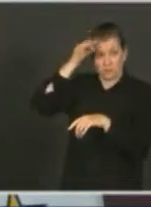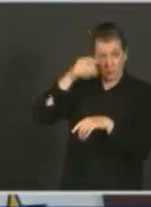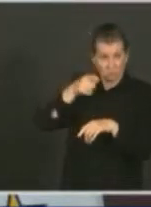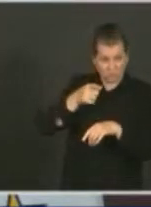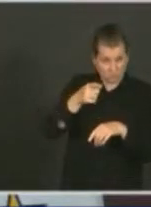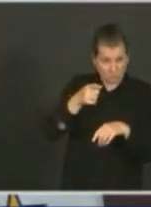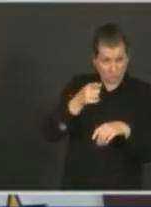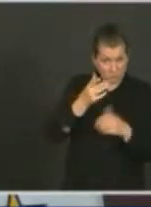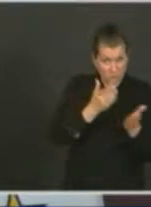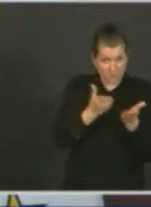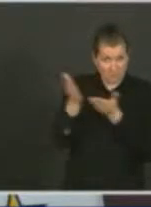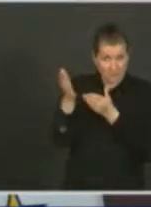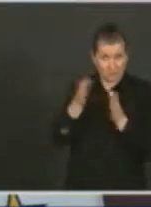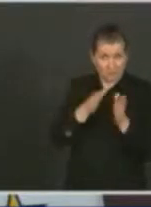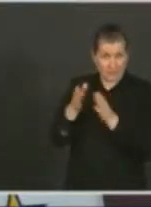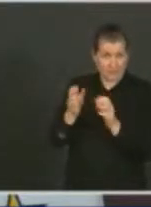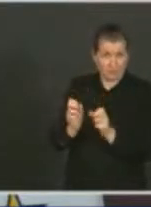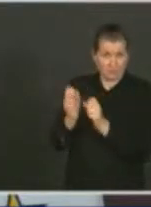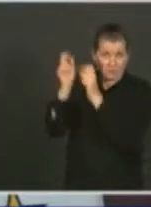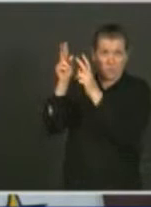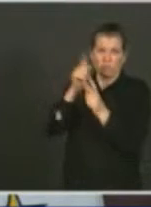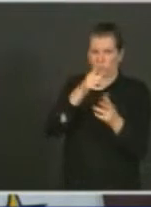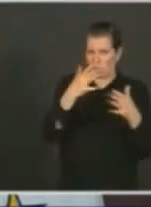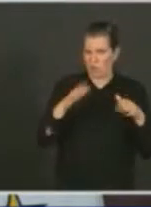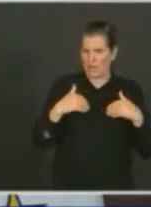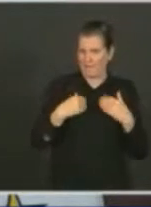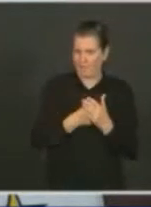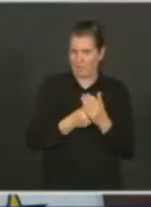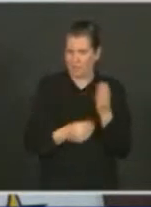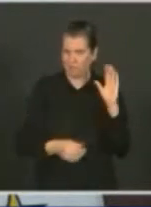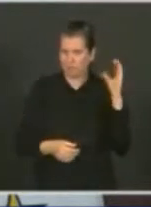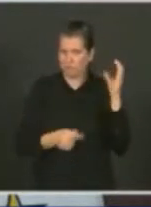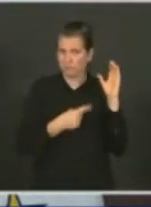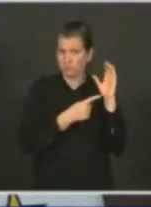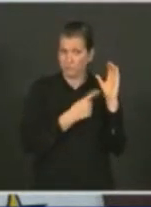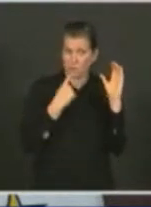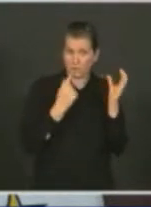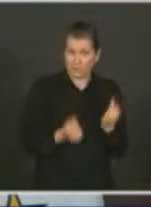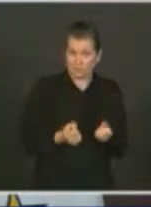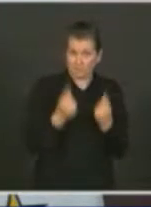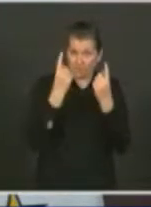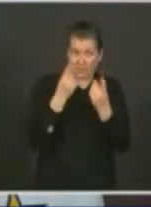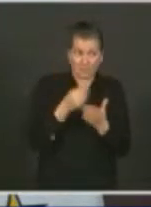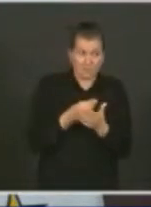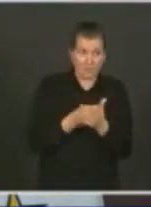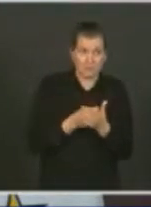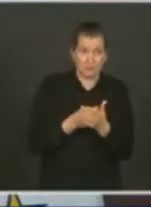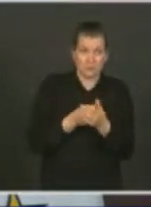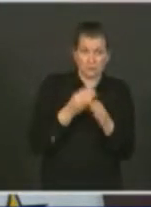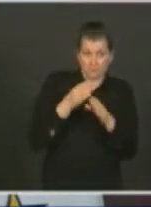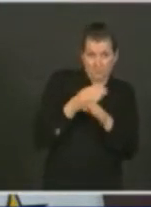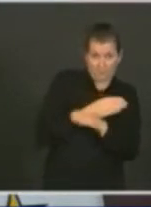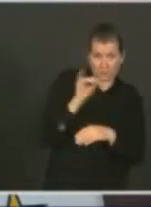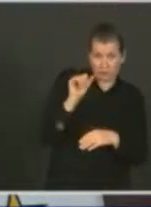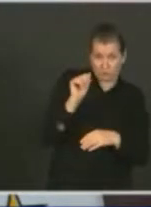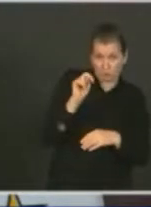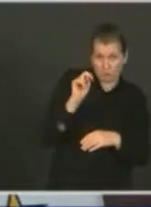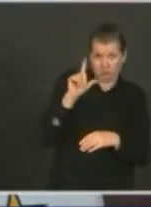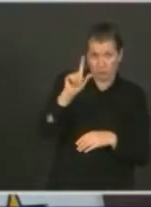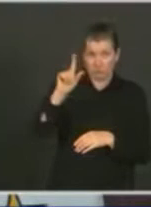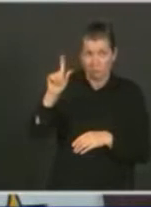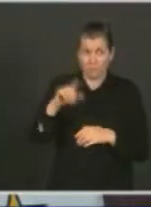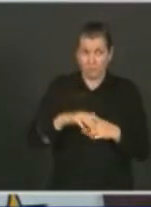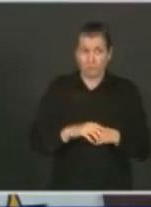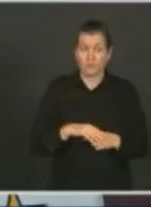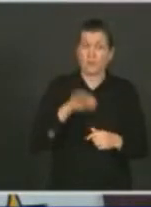that as we get closer to with more of maybe a clearer picture of how things are shaping up before January 20th? Yeah, I mean, look, I'm up